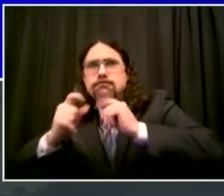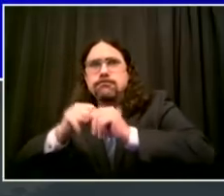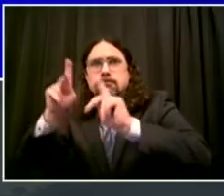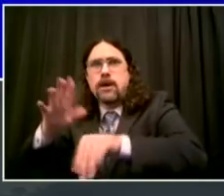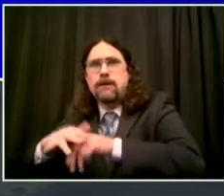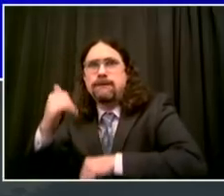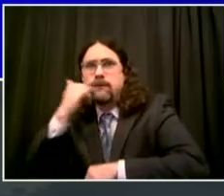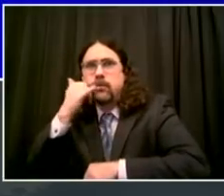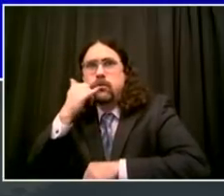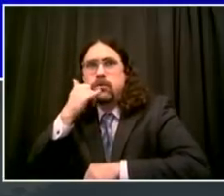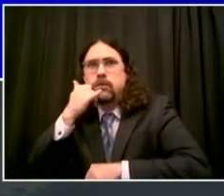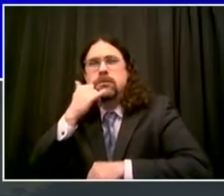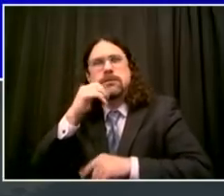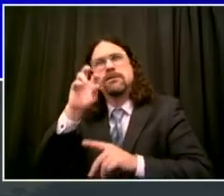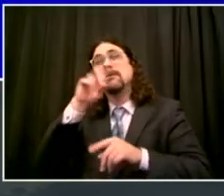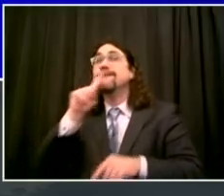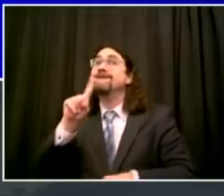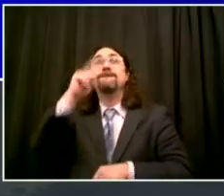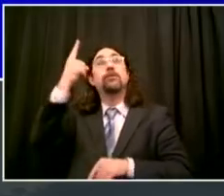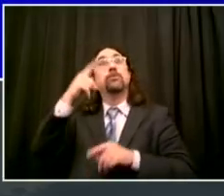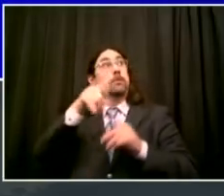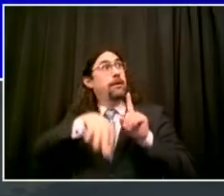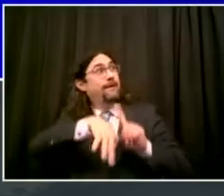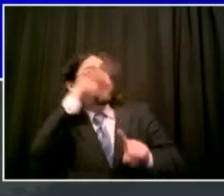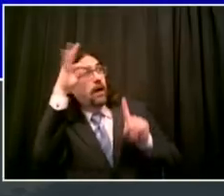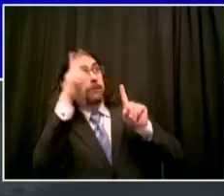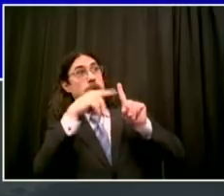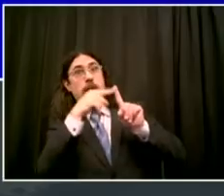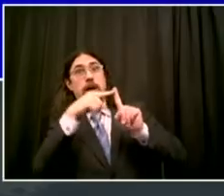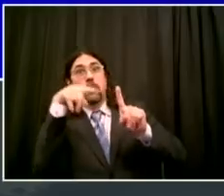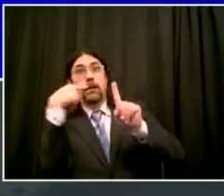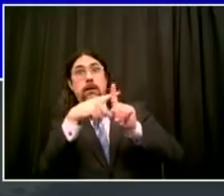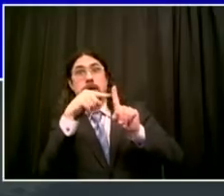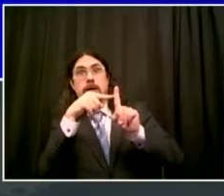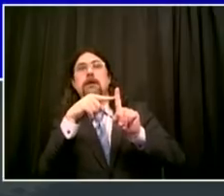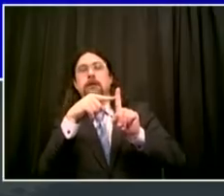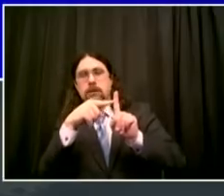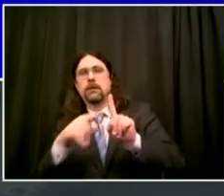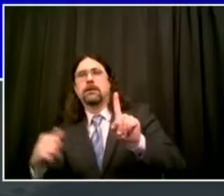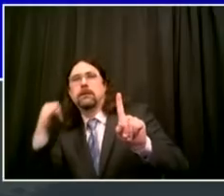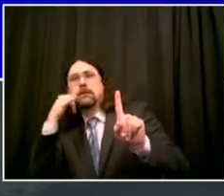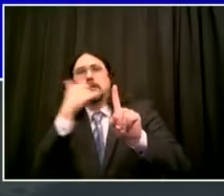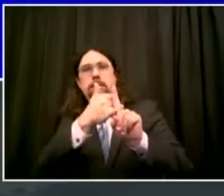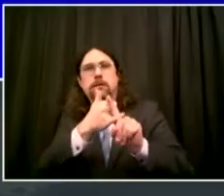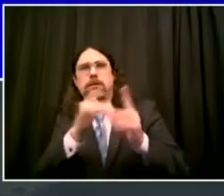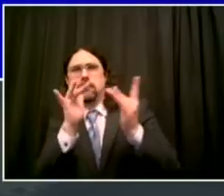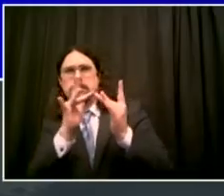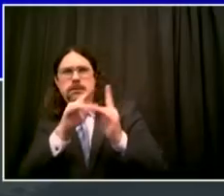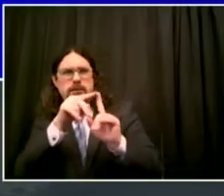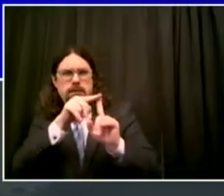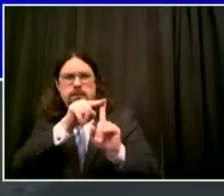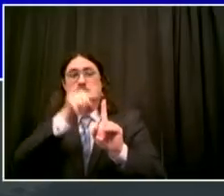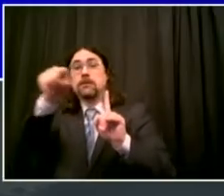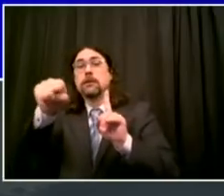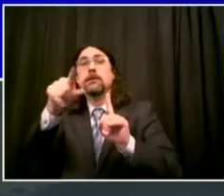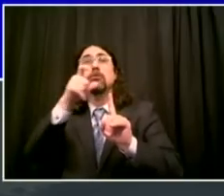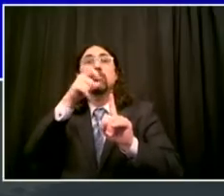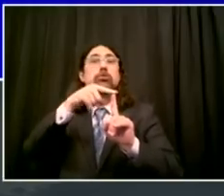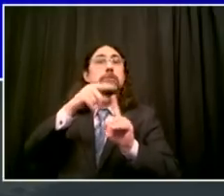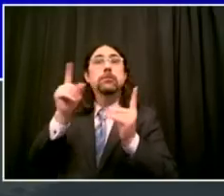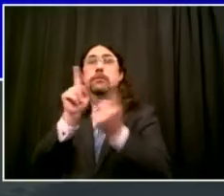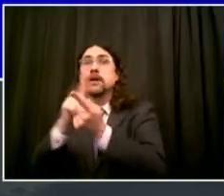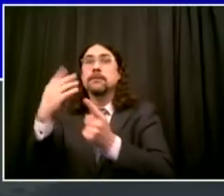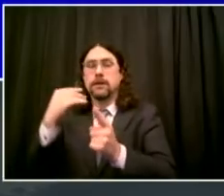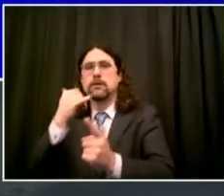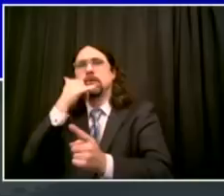also call everybody every day to make sure that people diagnosed with coronavirus are safe. Among our case